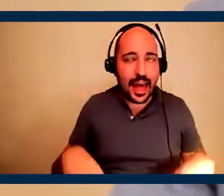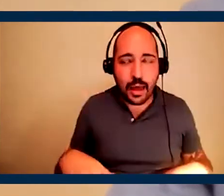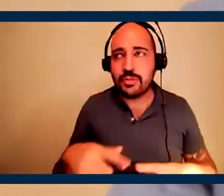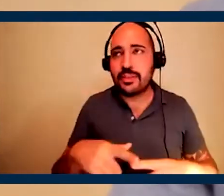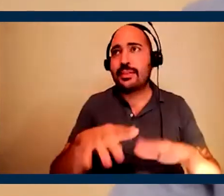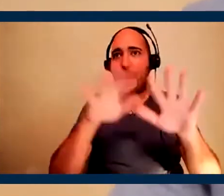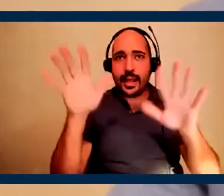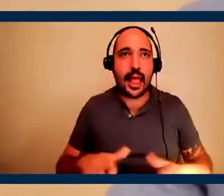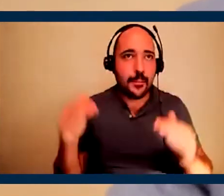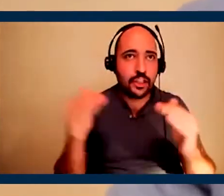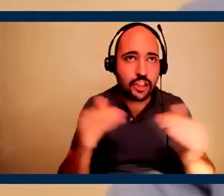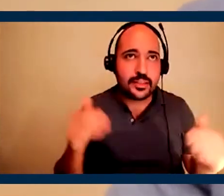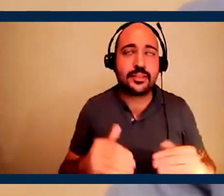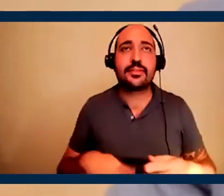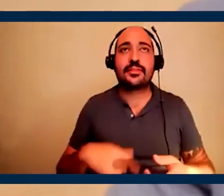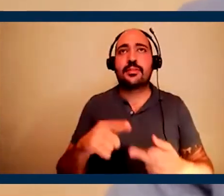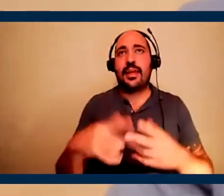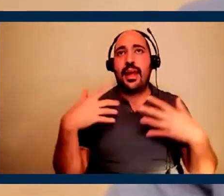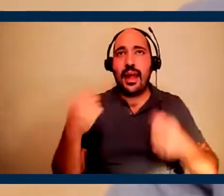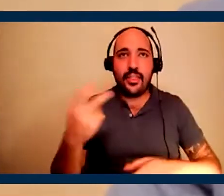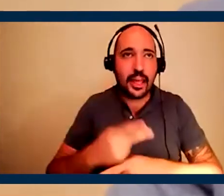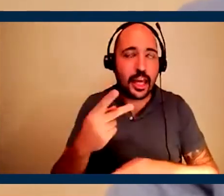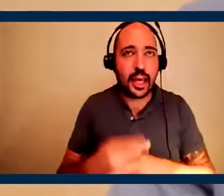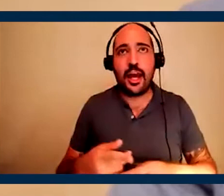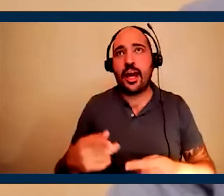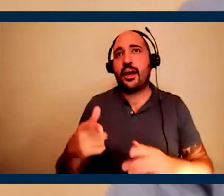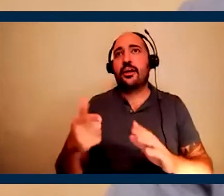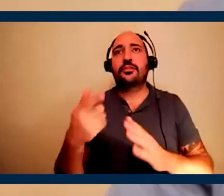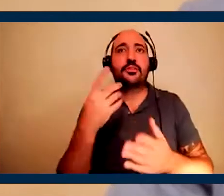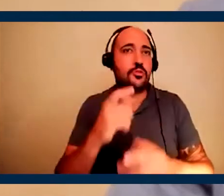healthcare or how law enforcement affects our communities in general or